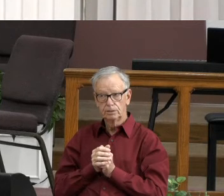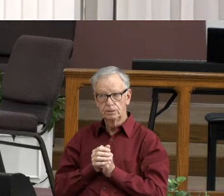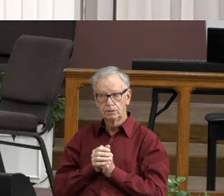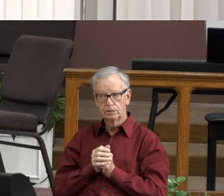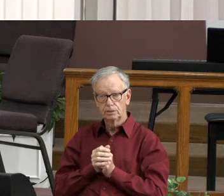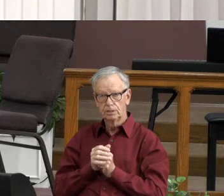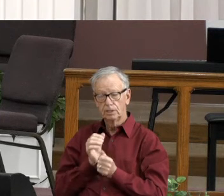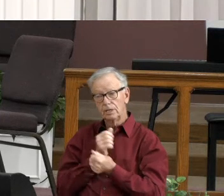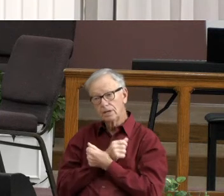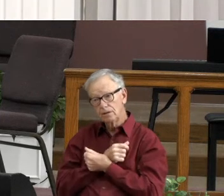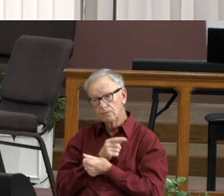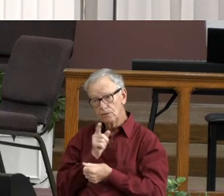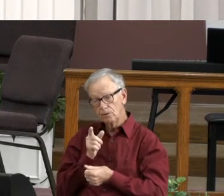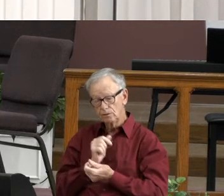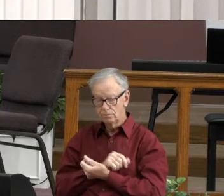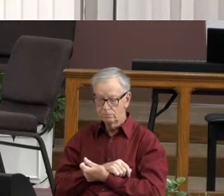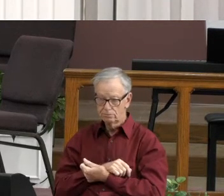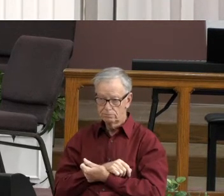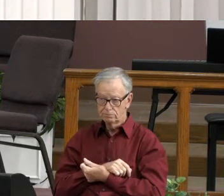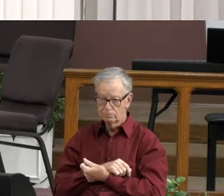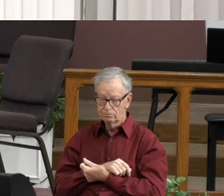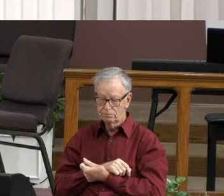I love you.